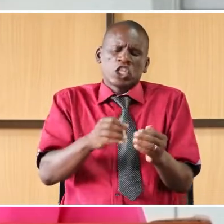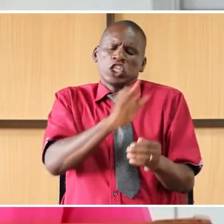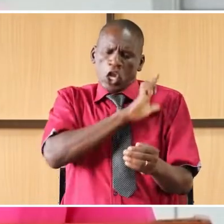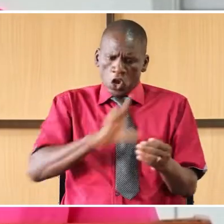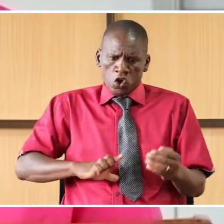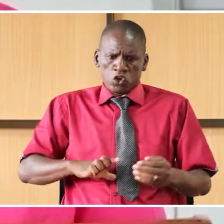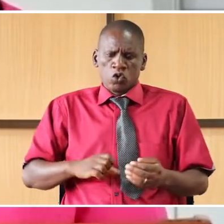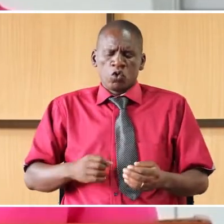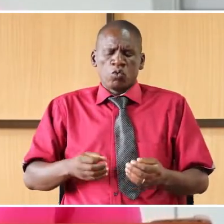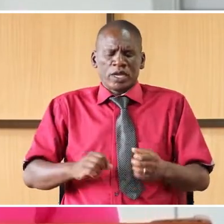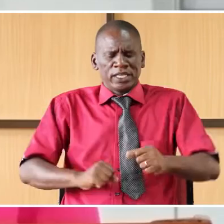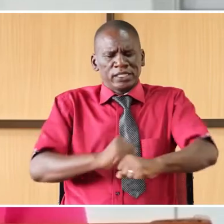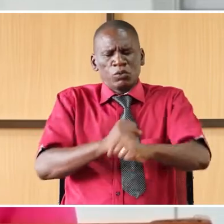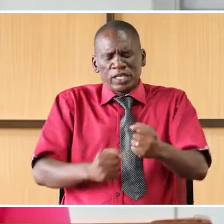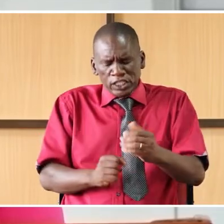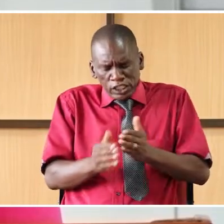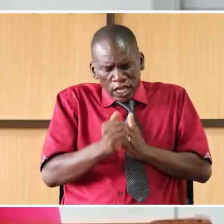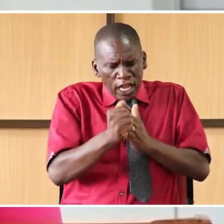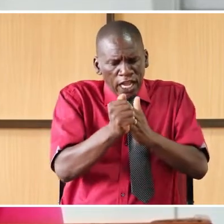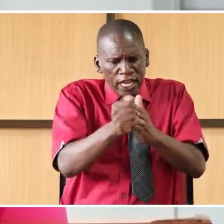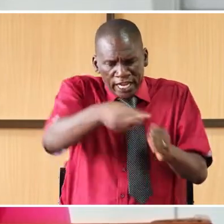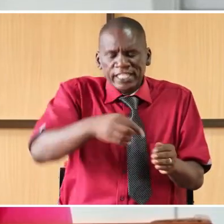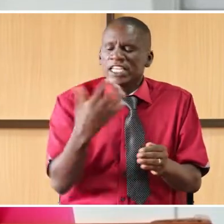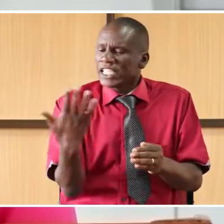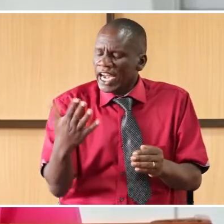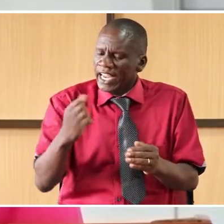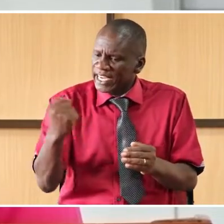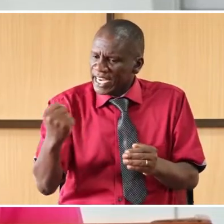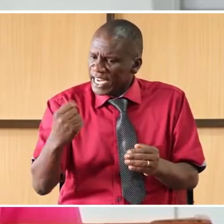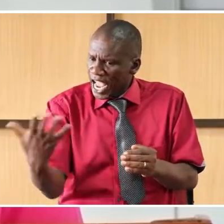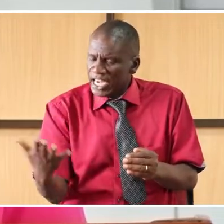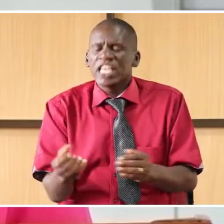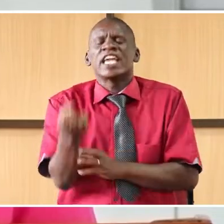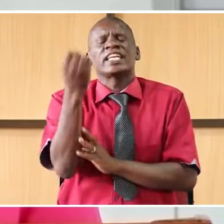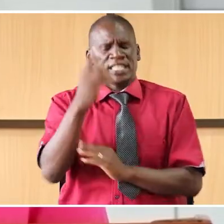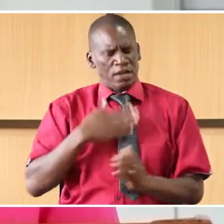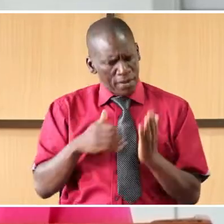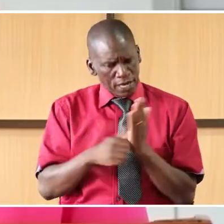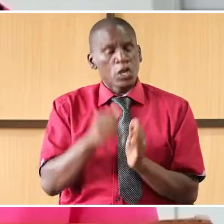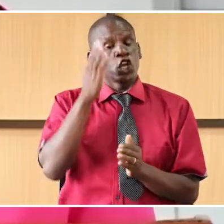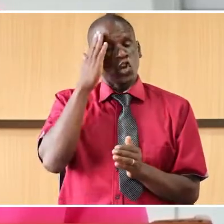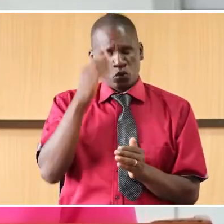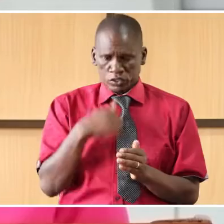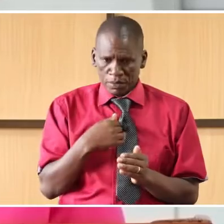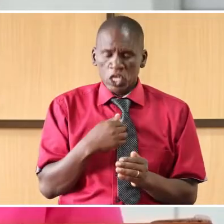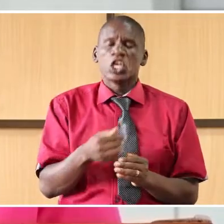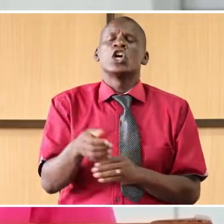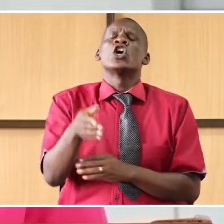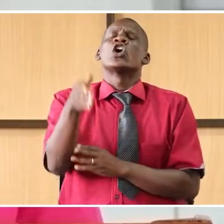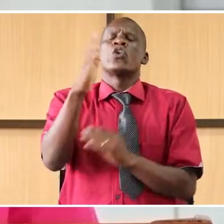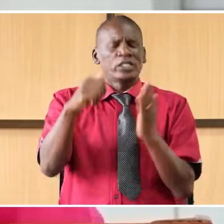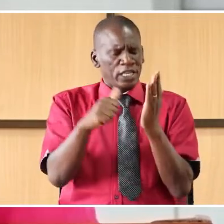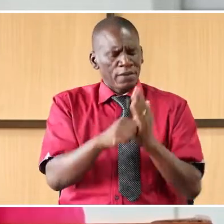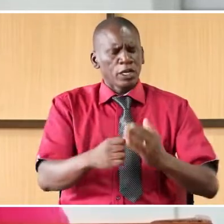is going to uphold us with his right hand because he knows and understands my name. Because we know his name is